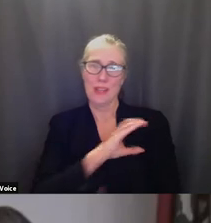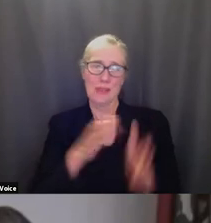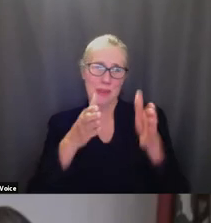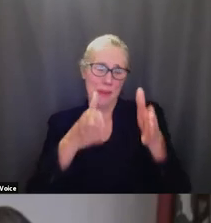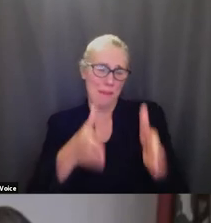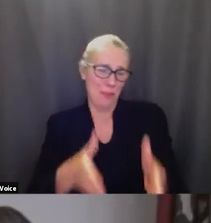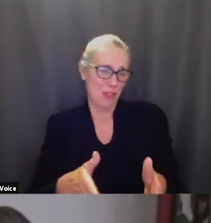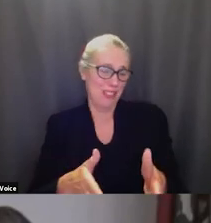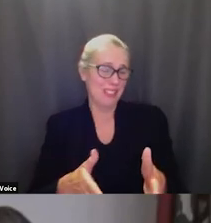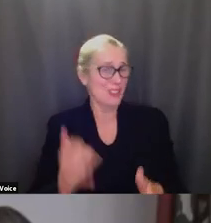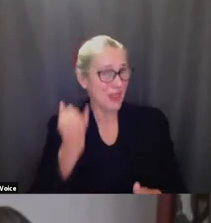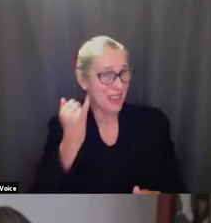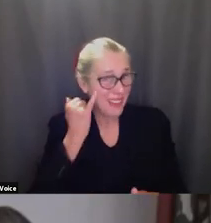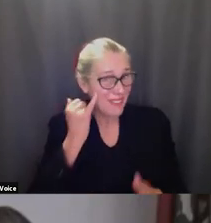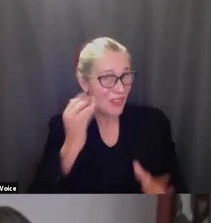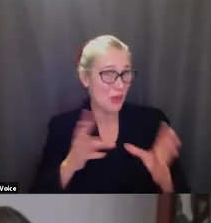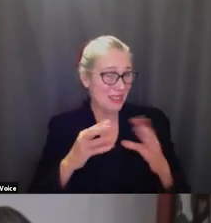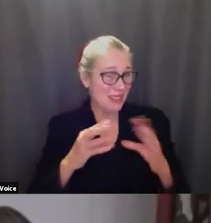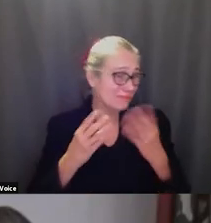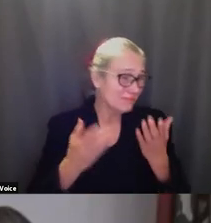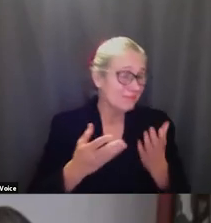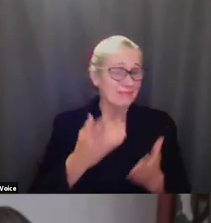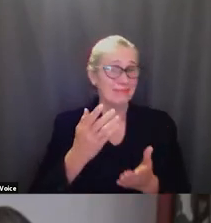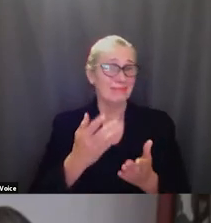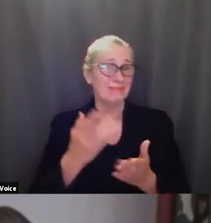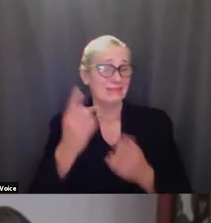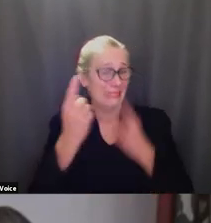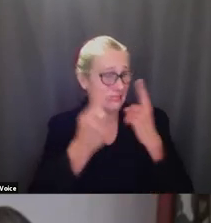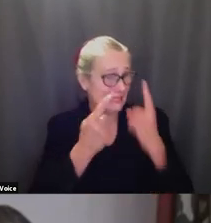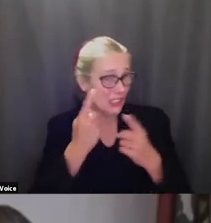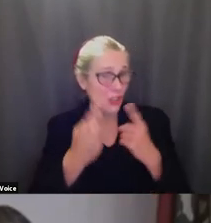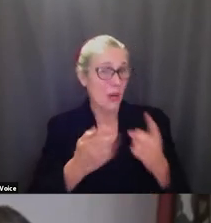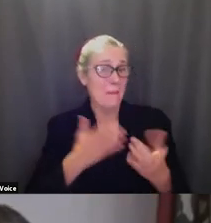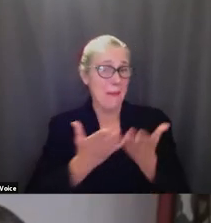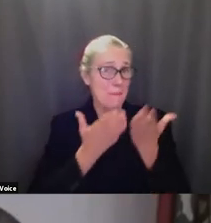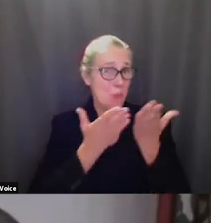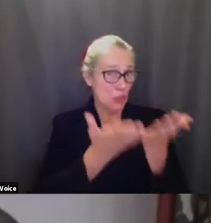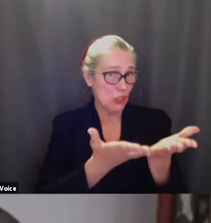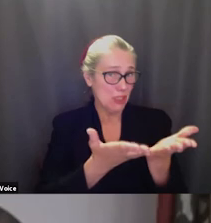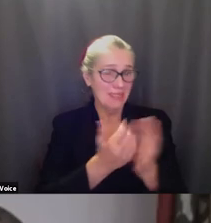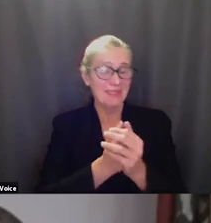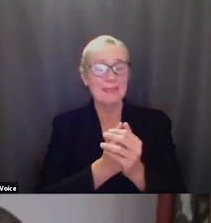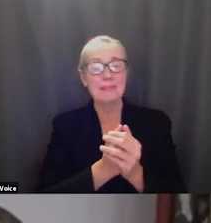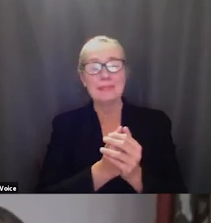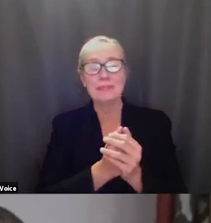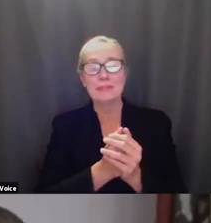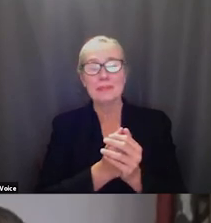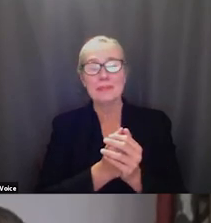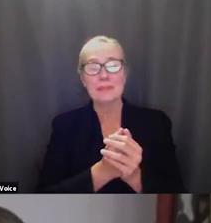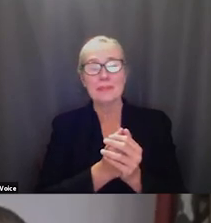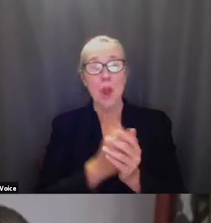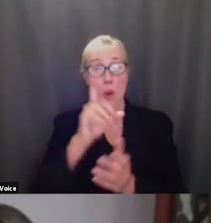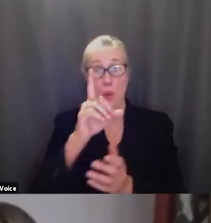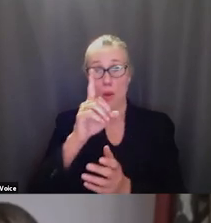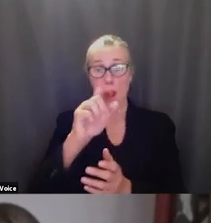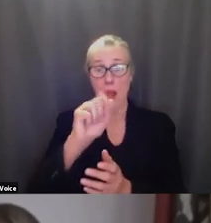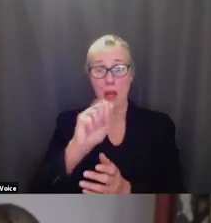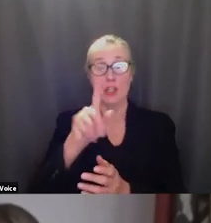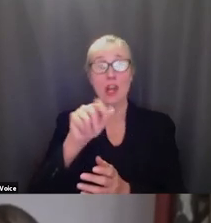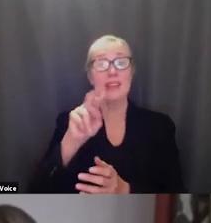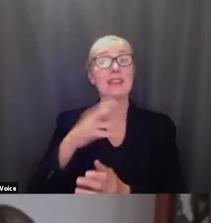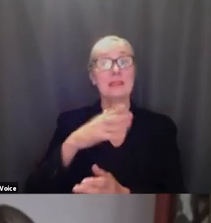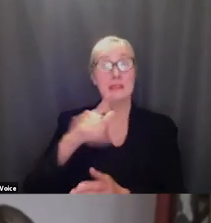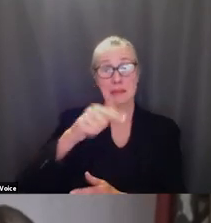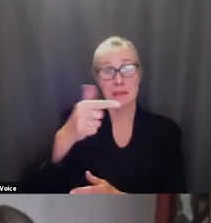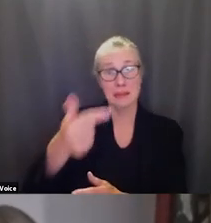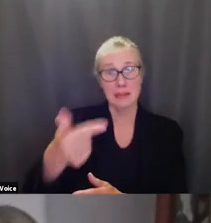me this is my motion i would like to make a motion do not oh dawson please yeah uh i would